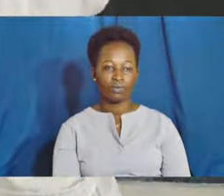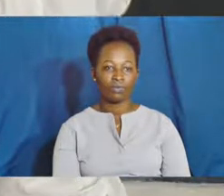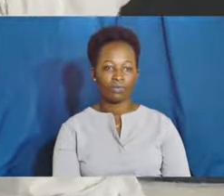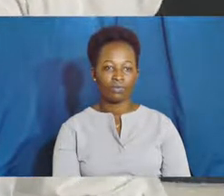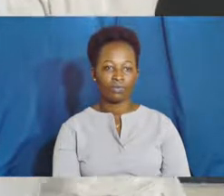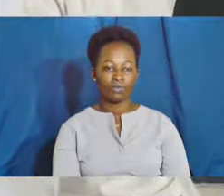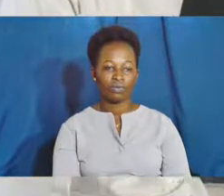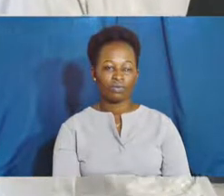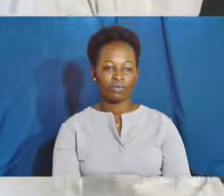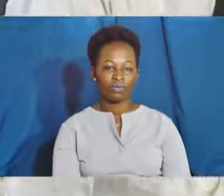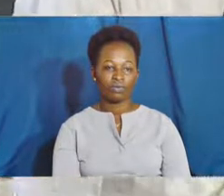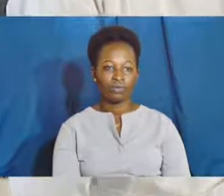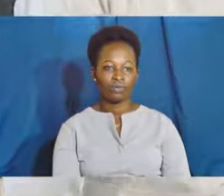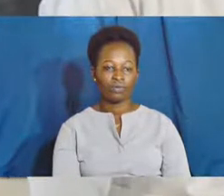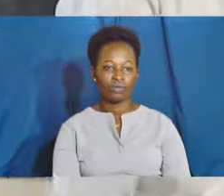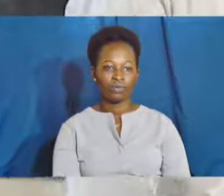analyze